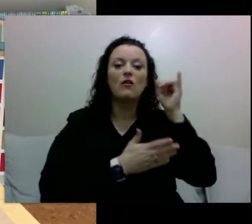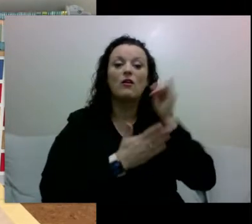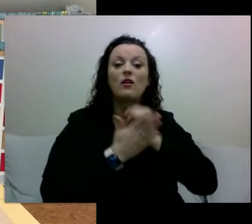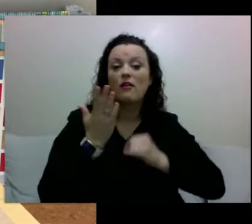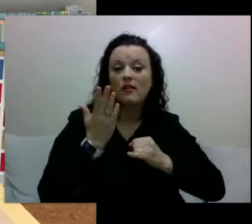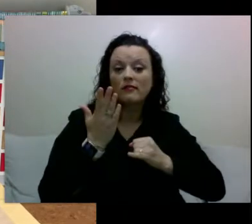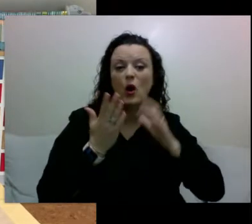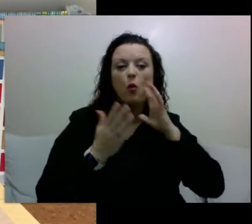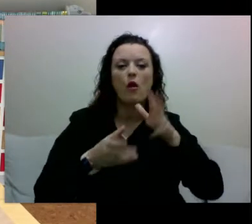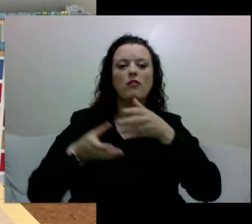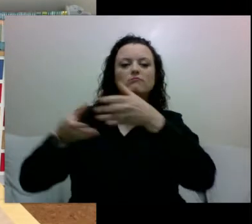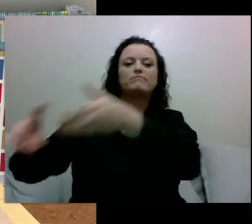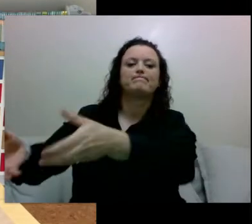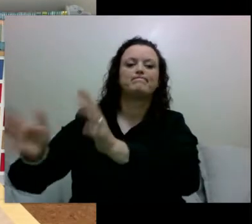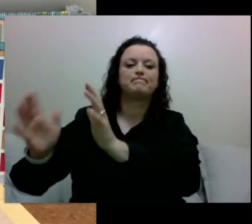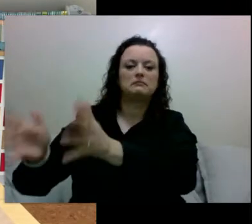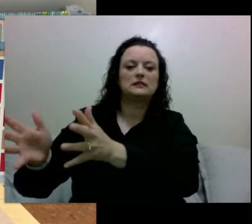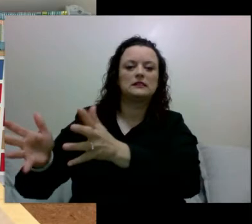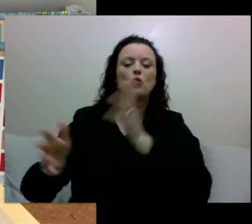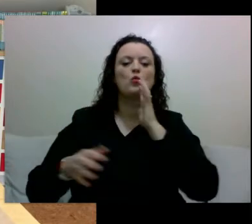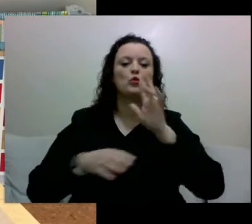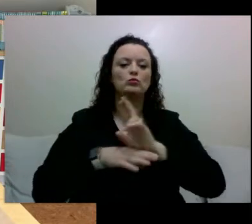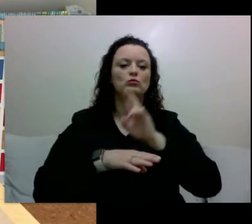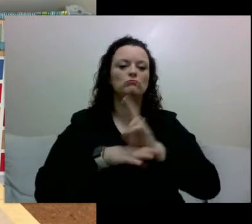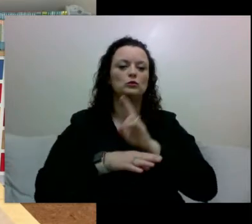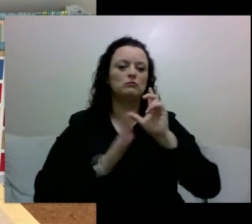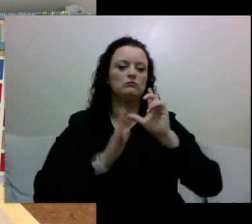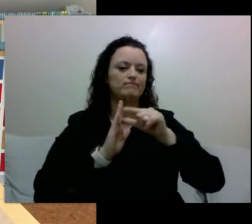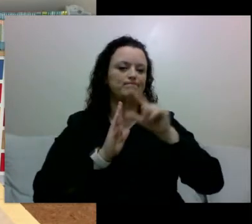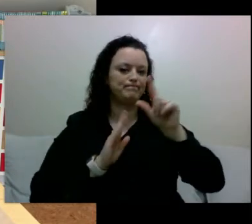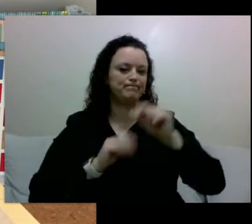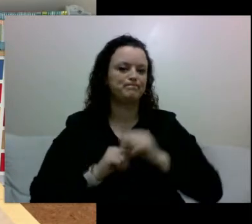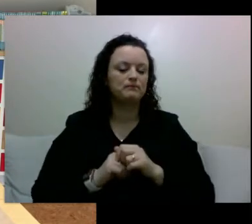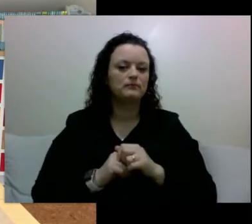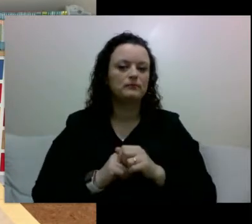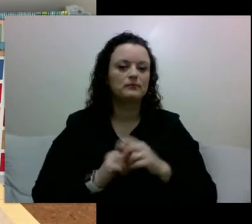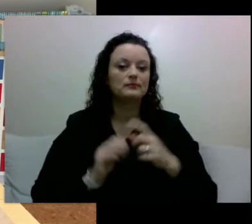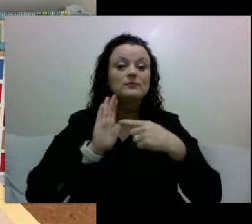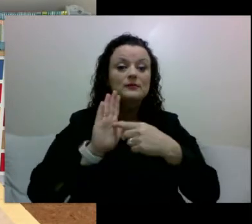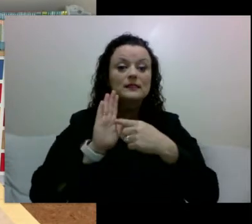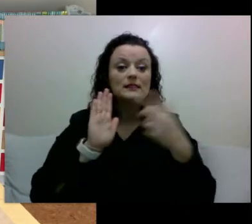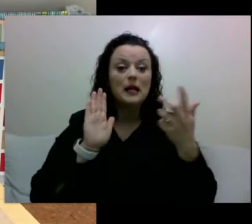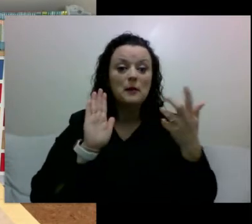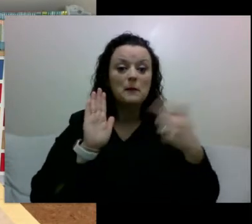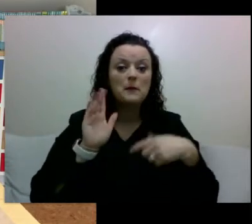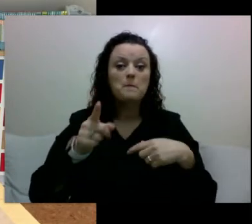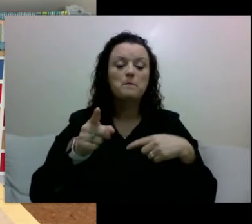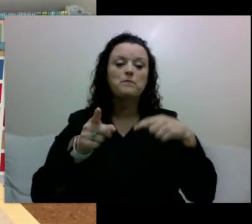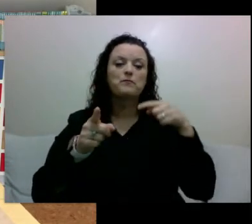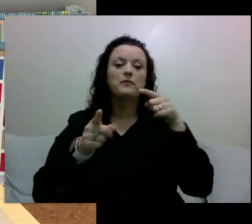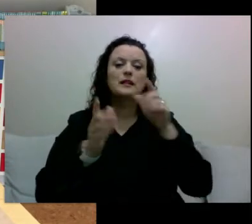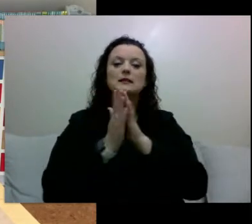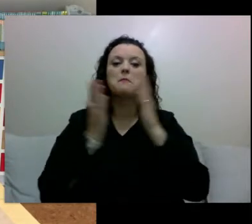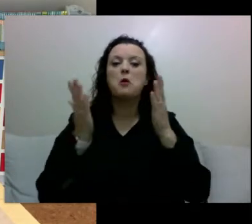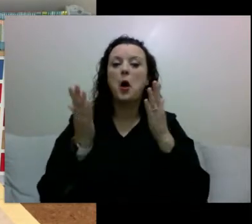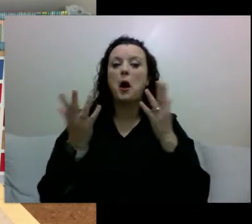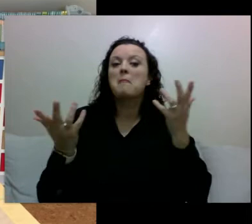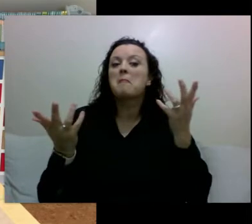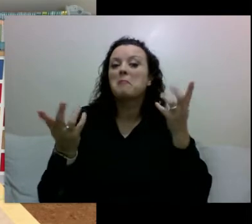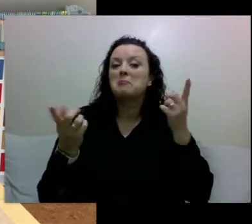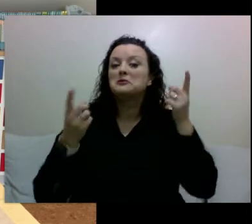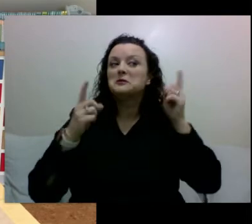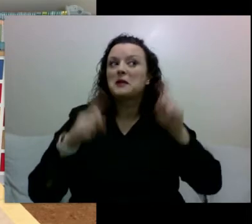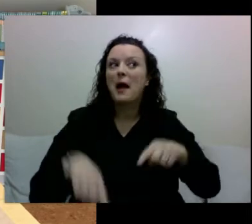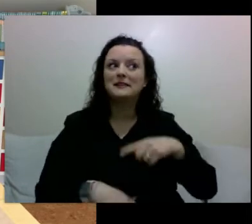back. We're going to take them in a little while and play with them again. But I'll give you an example. I made this book that just happens to be right